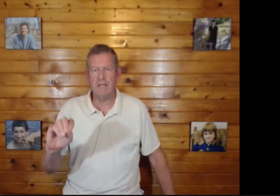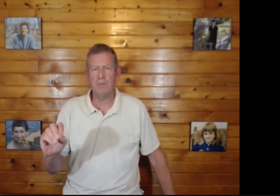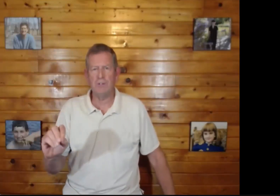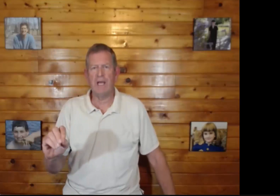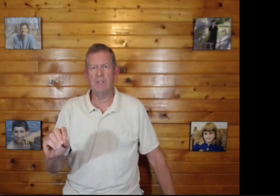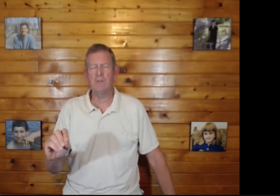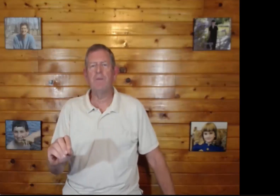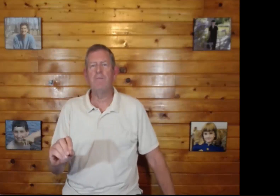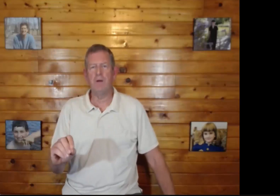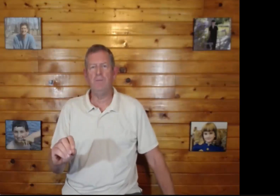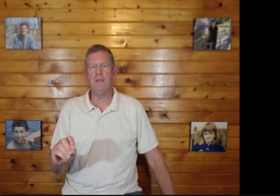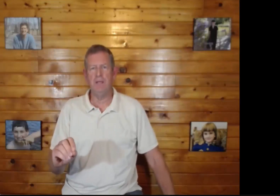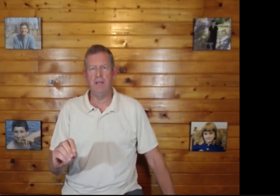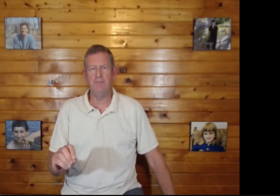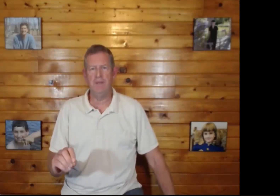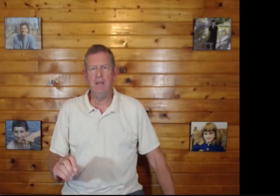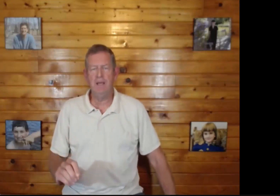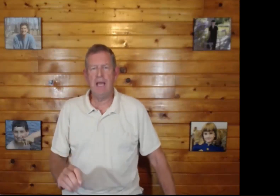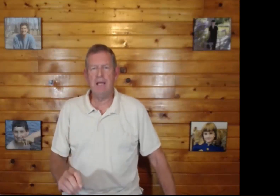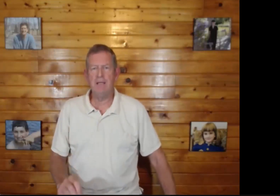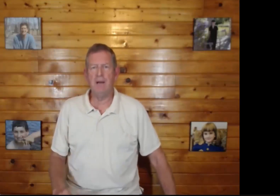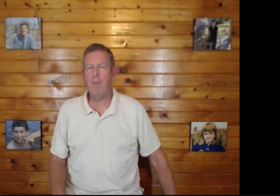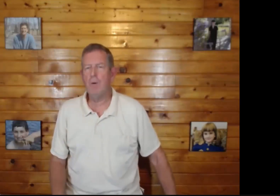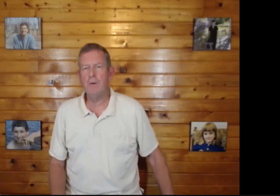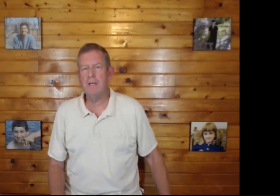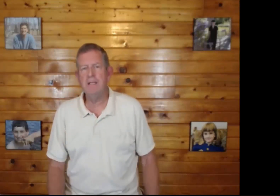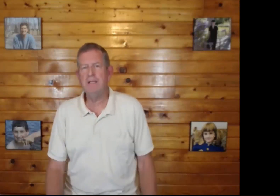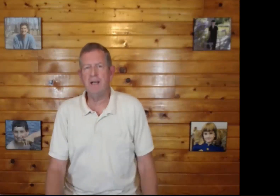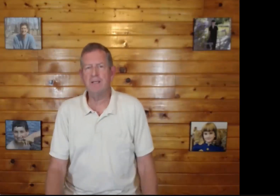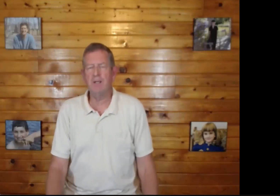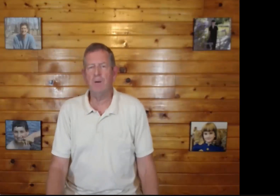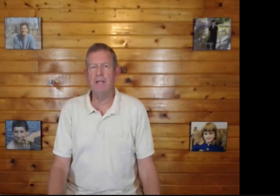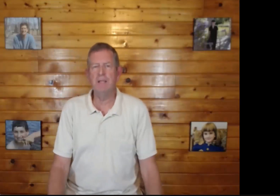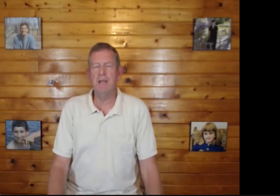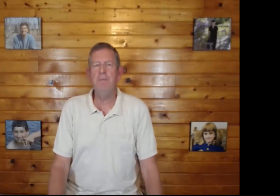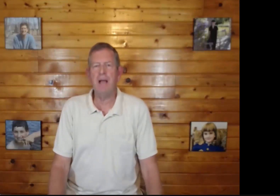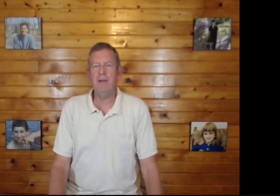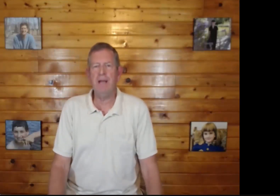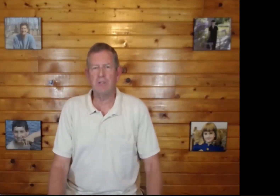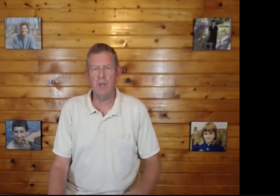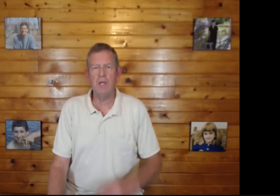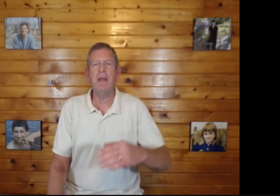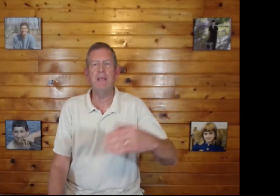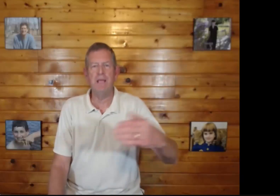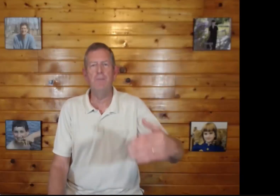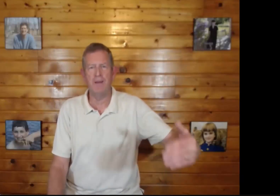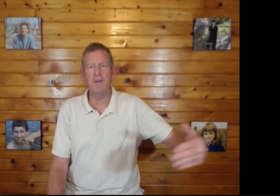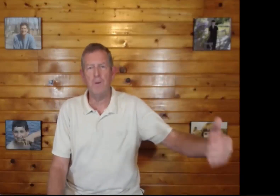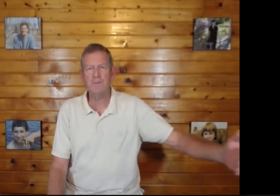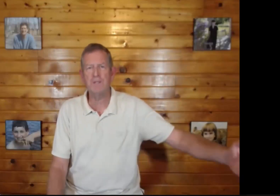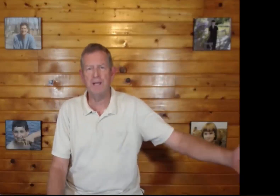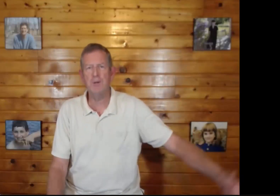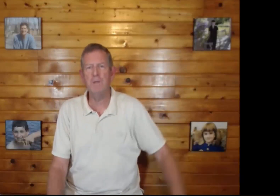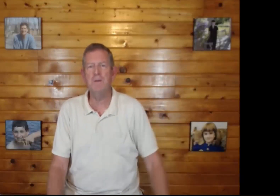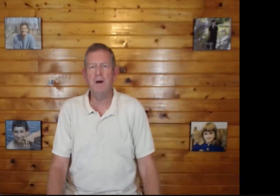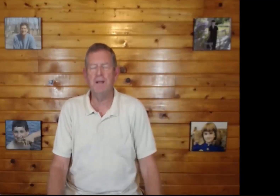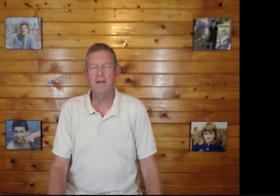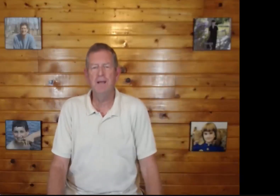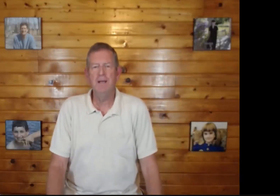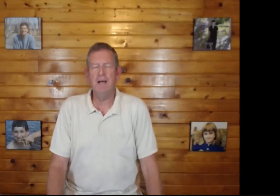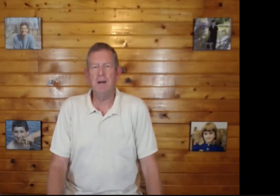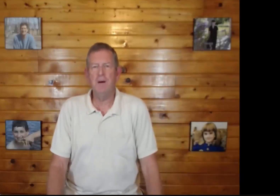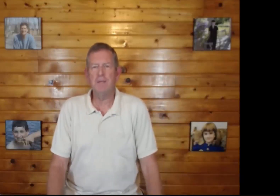written exercises from the very beginning. And I won't go into detail as to the impact that has. Look at my ebook on the website, and you can read